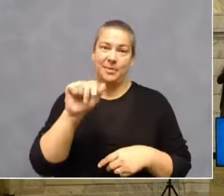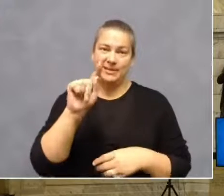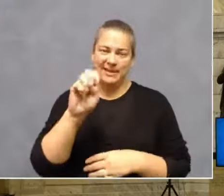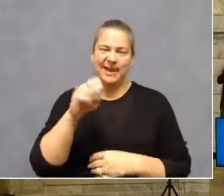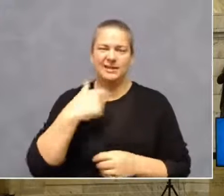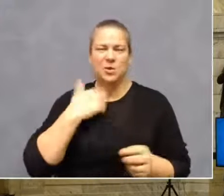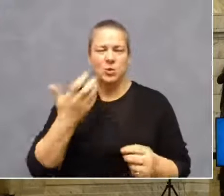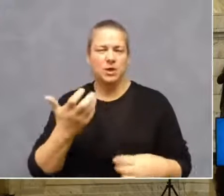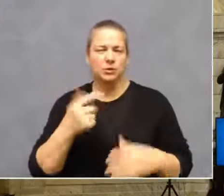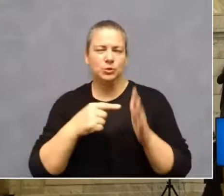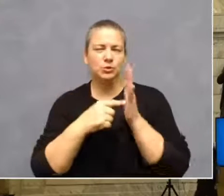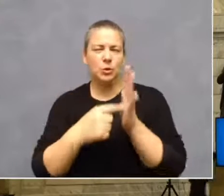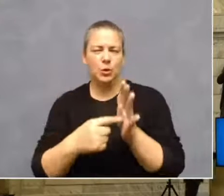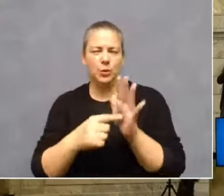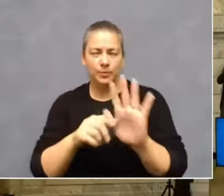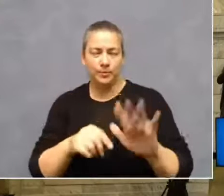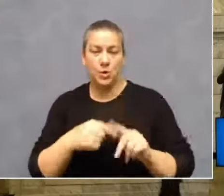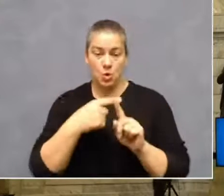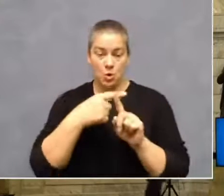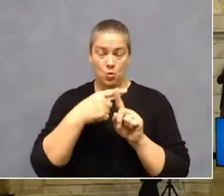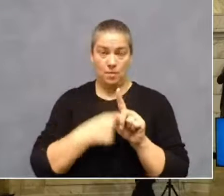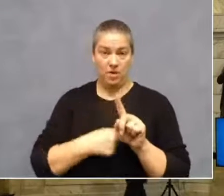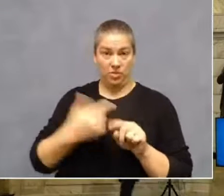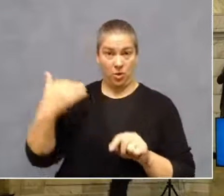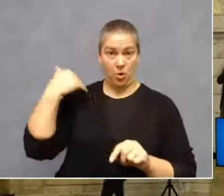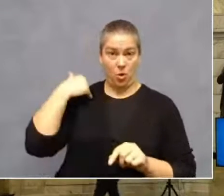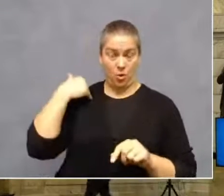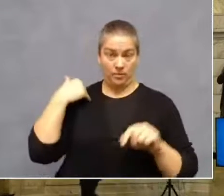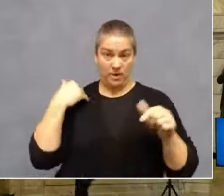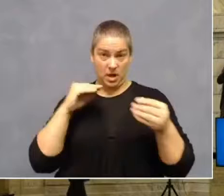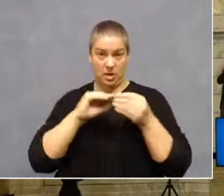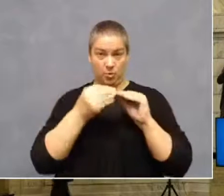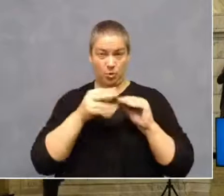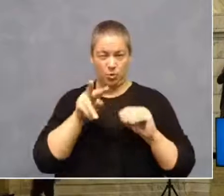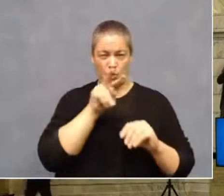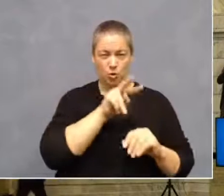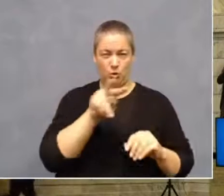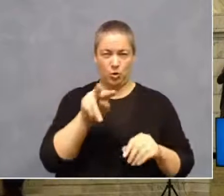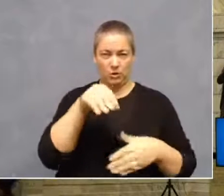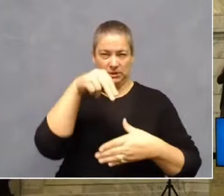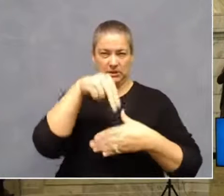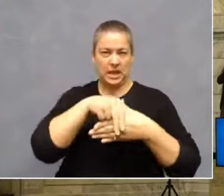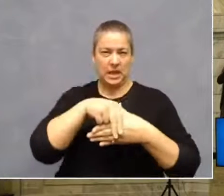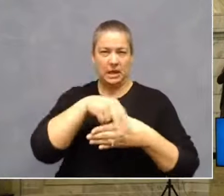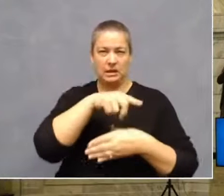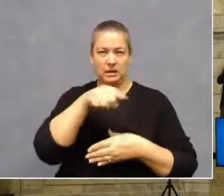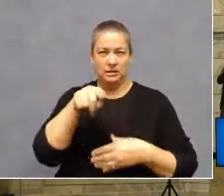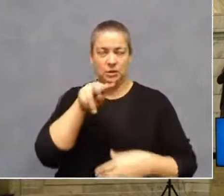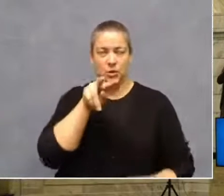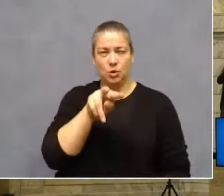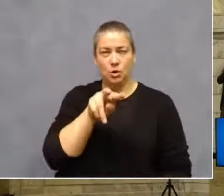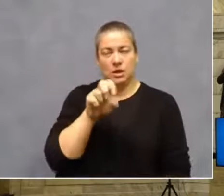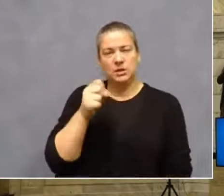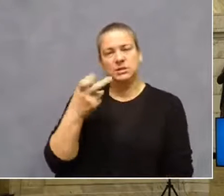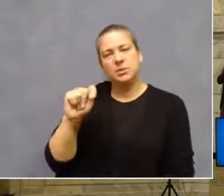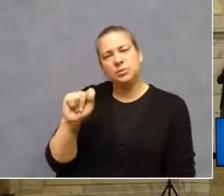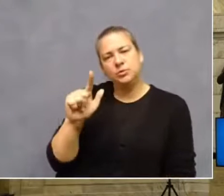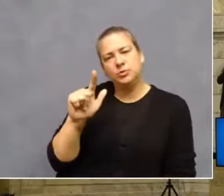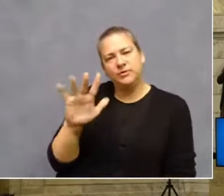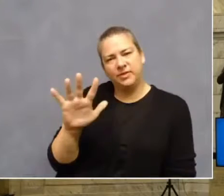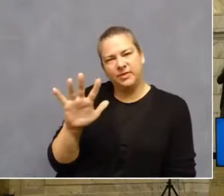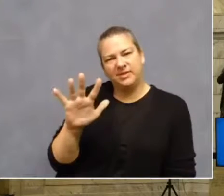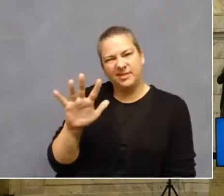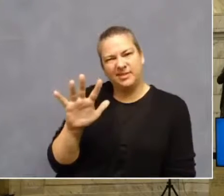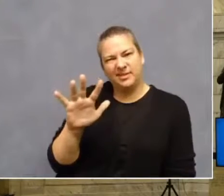where we were a month ago. If you can bring that first slide up of where we were on September 25th.